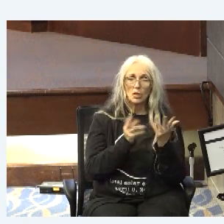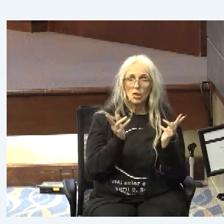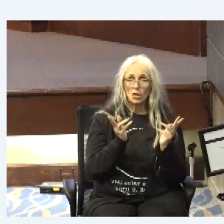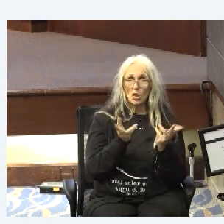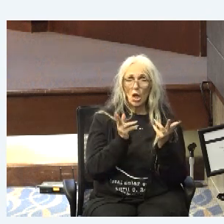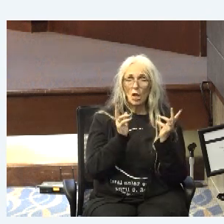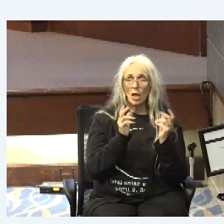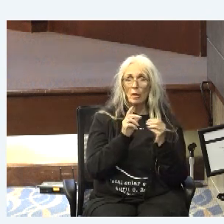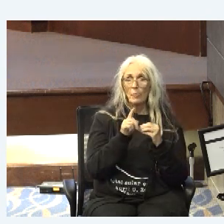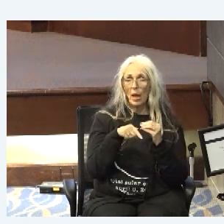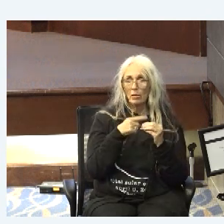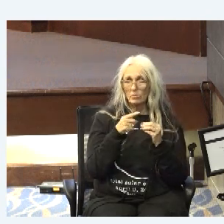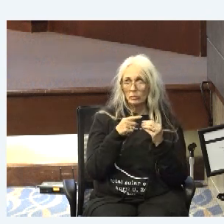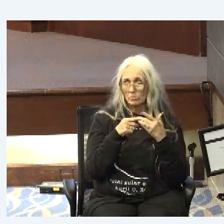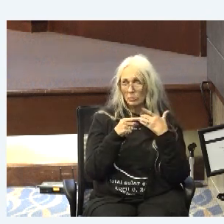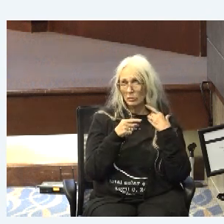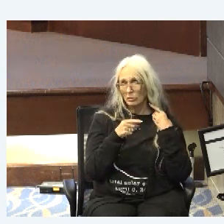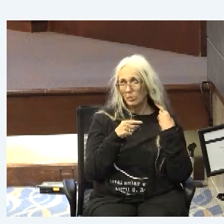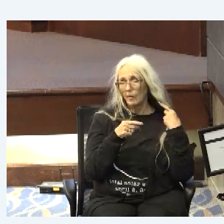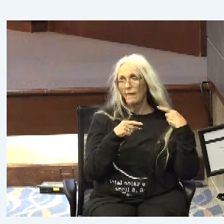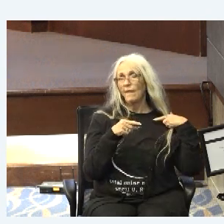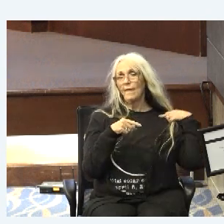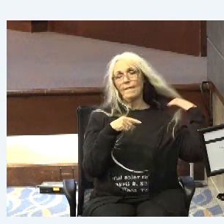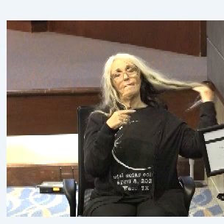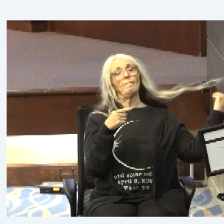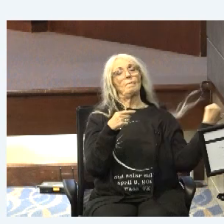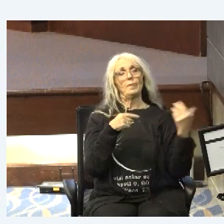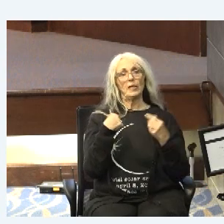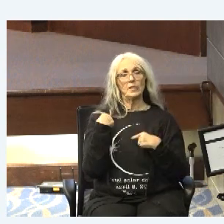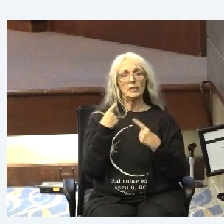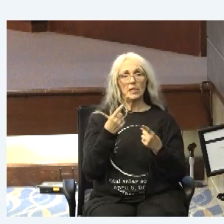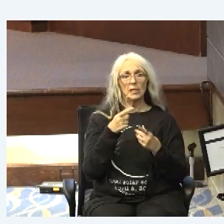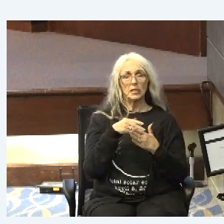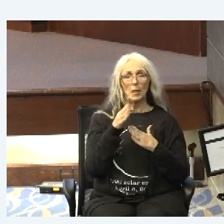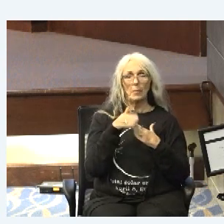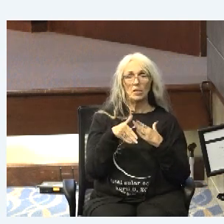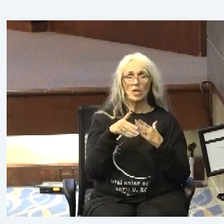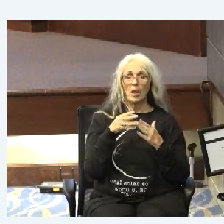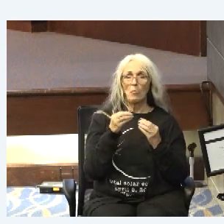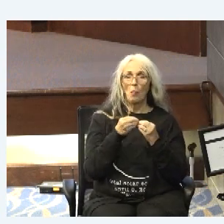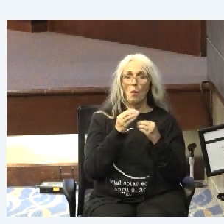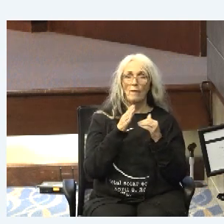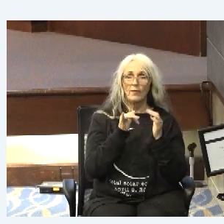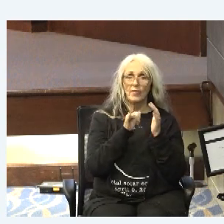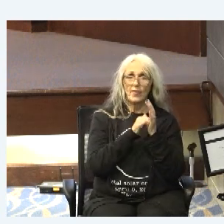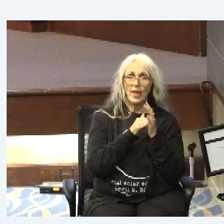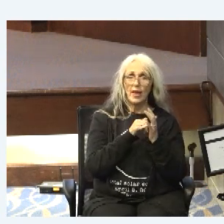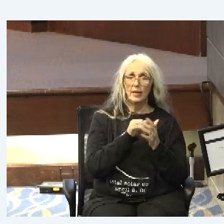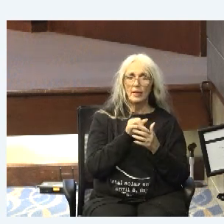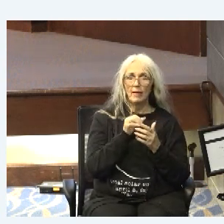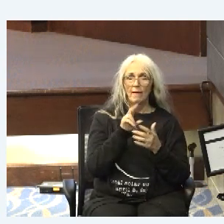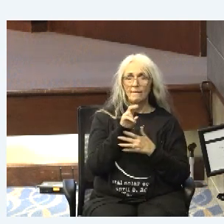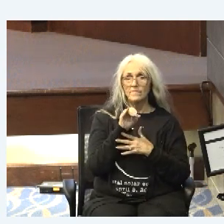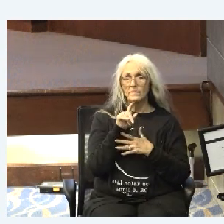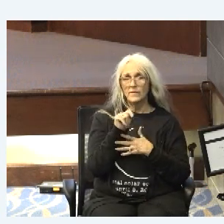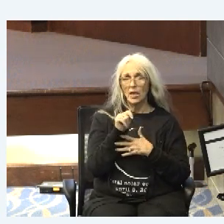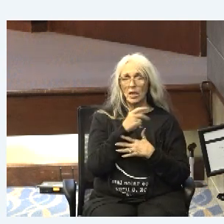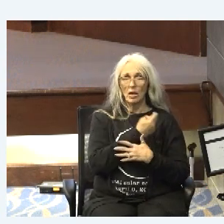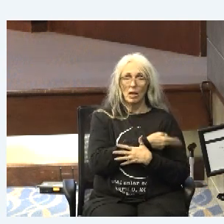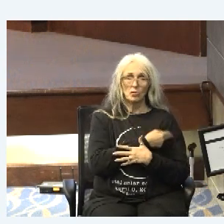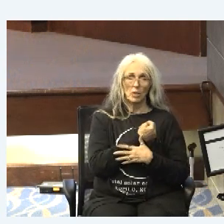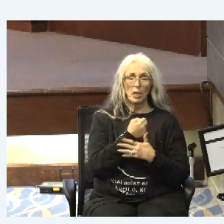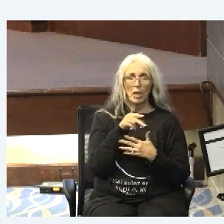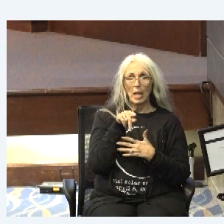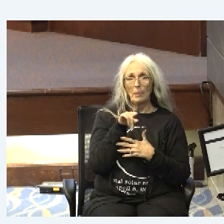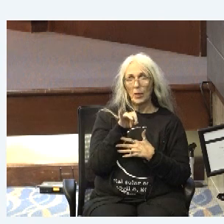a phrase around substantial completion. More so on the Education Center and Veterinary Hospital than the Penguin